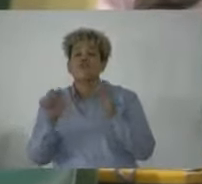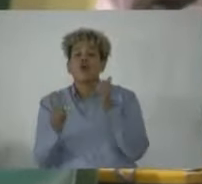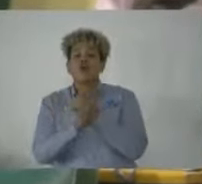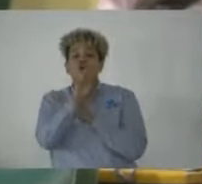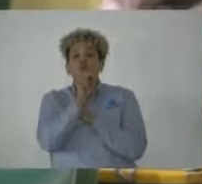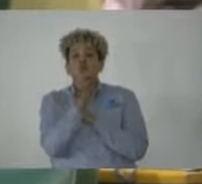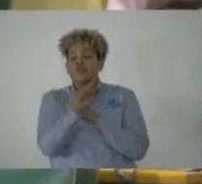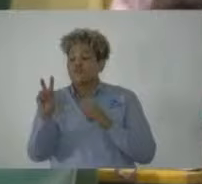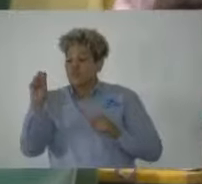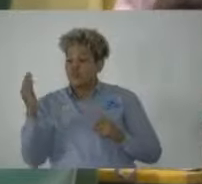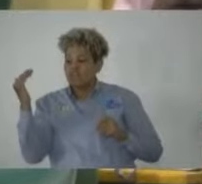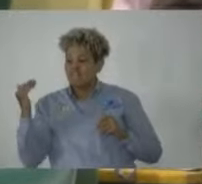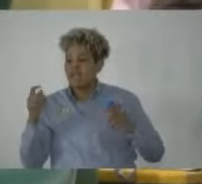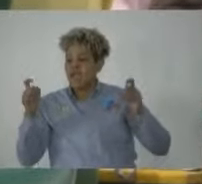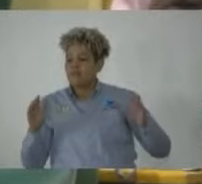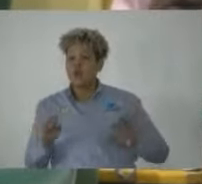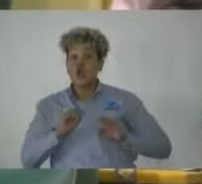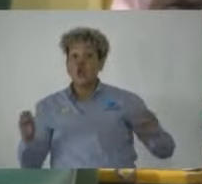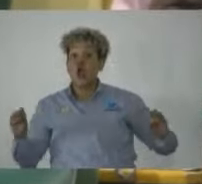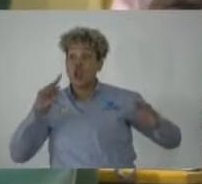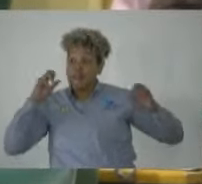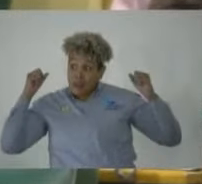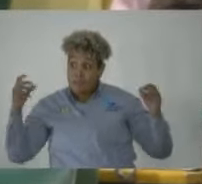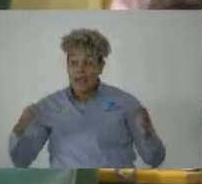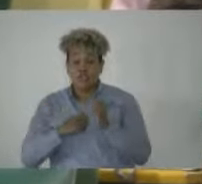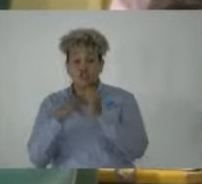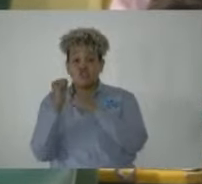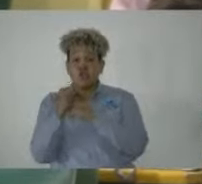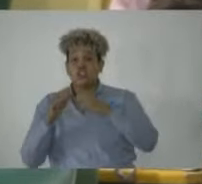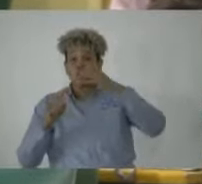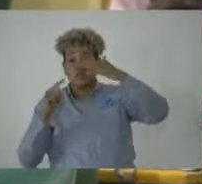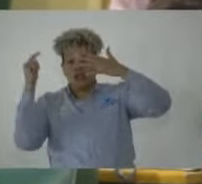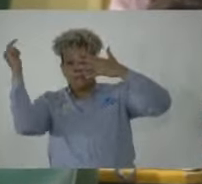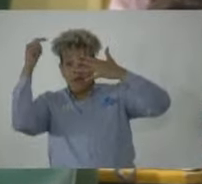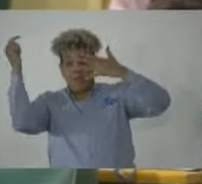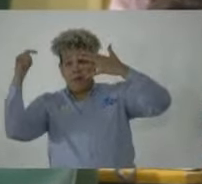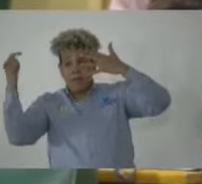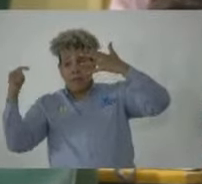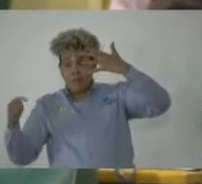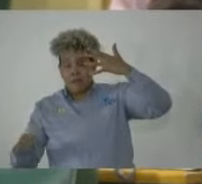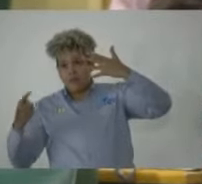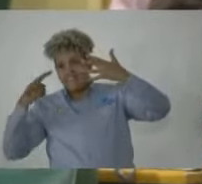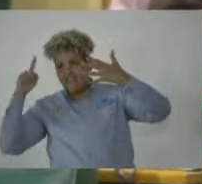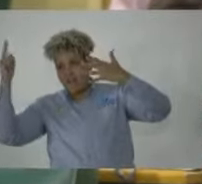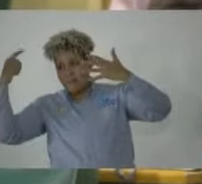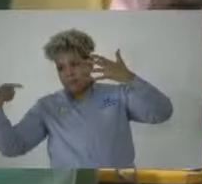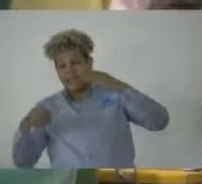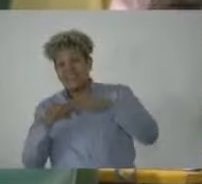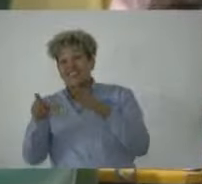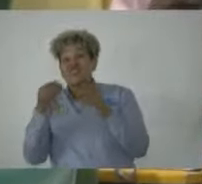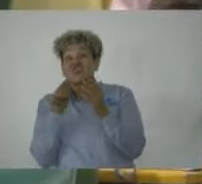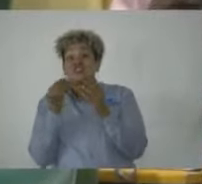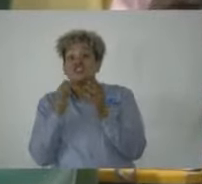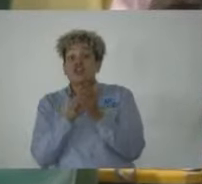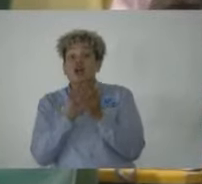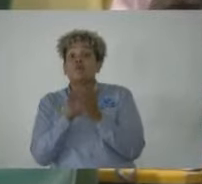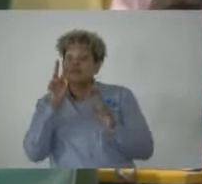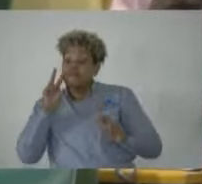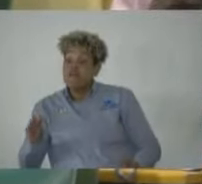administration. None of the many structural benchmarks in those documents addressed monetary